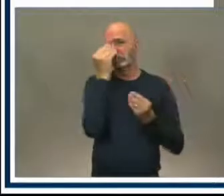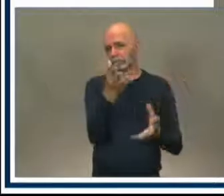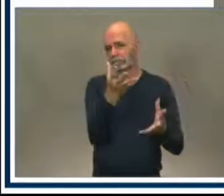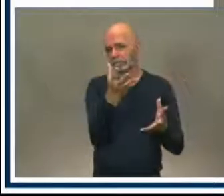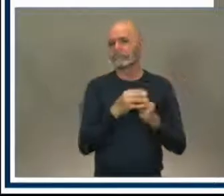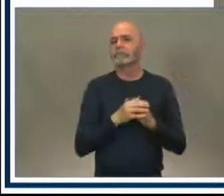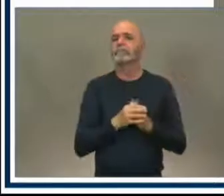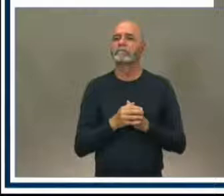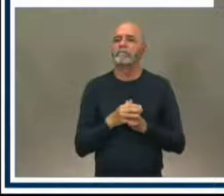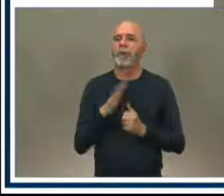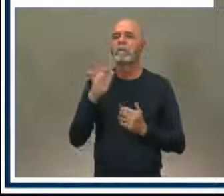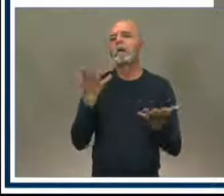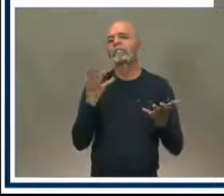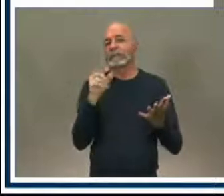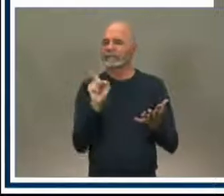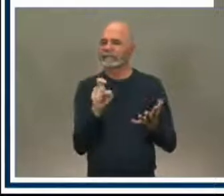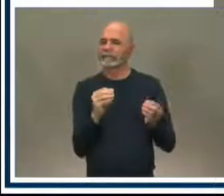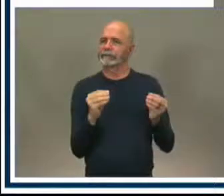have